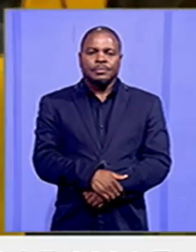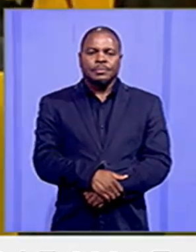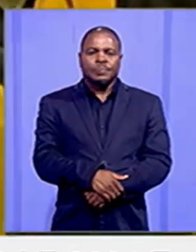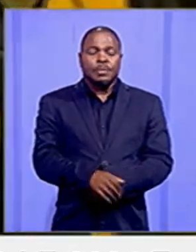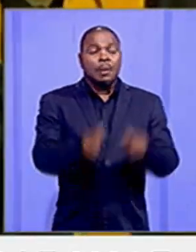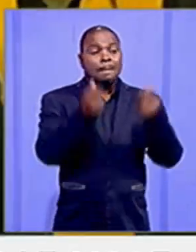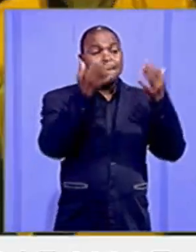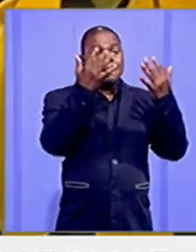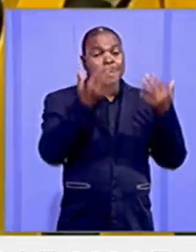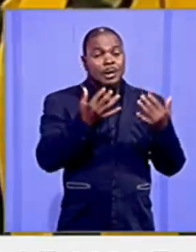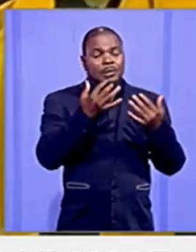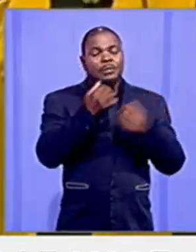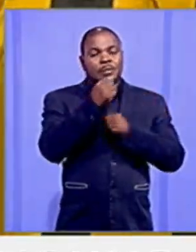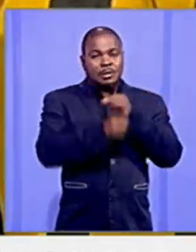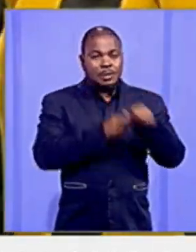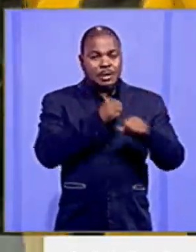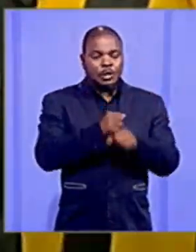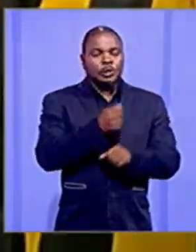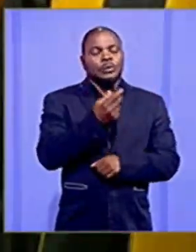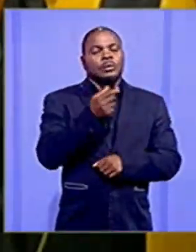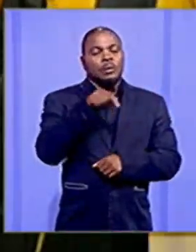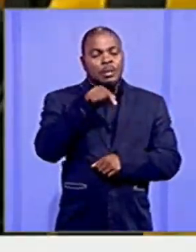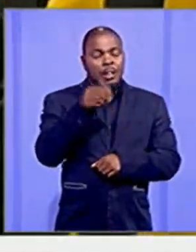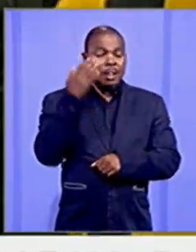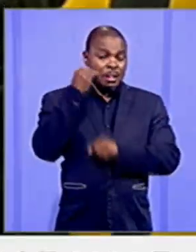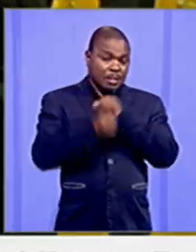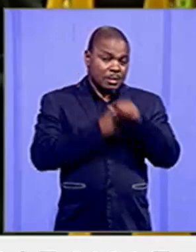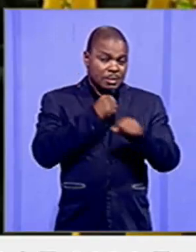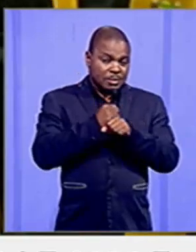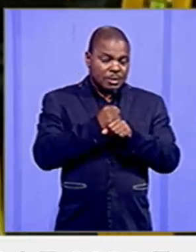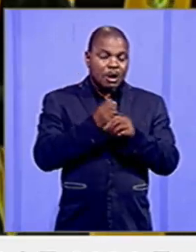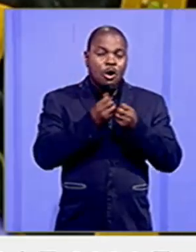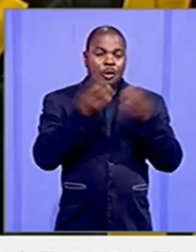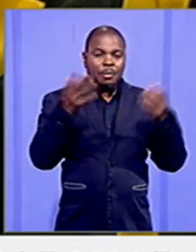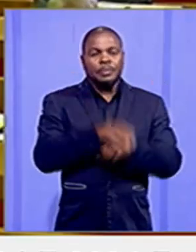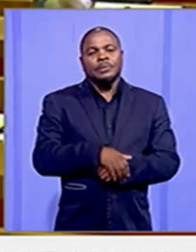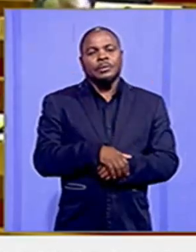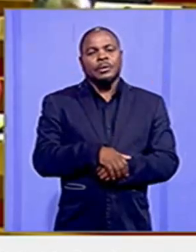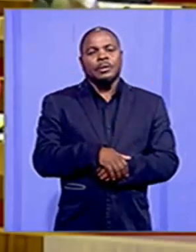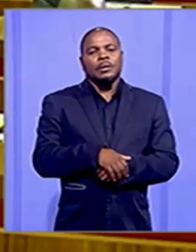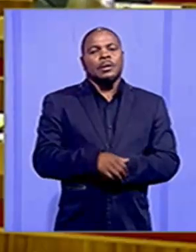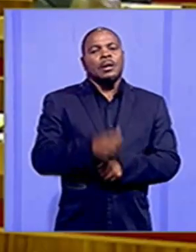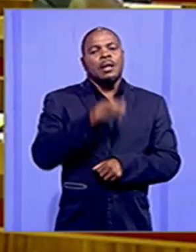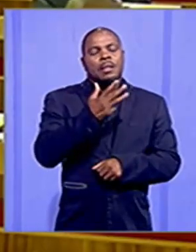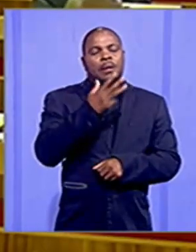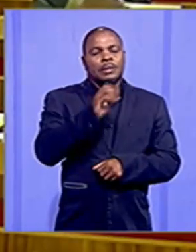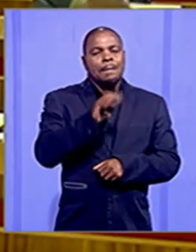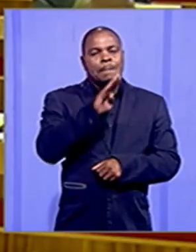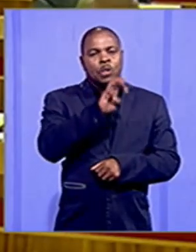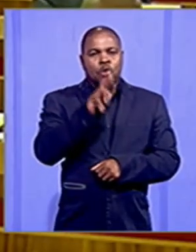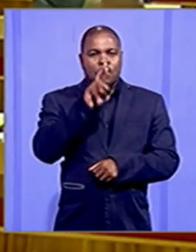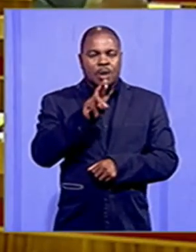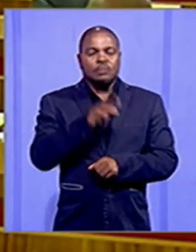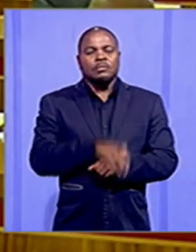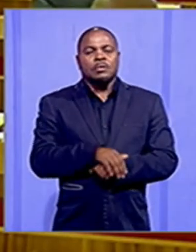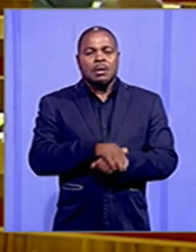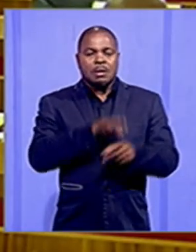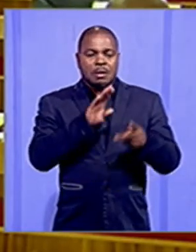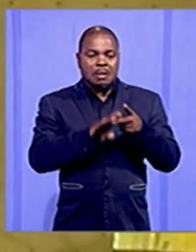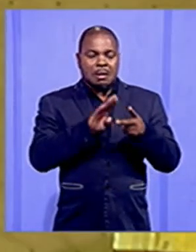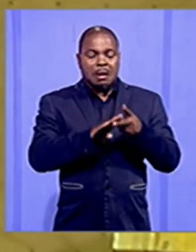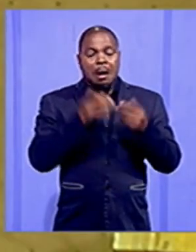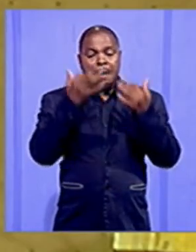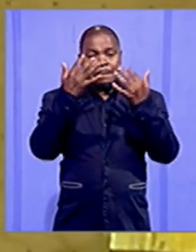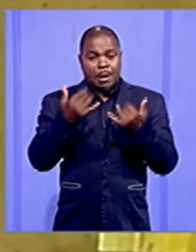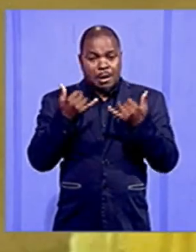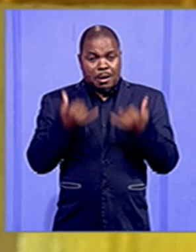Tekanyetso kabo ya ngwaga wa matlotlo wa ngwagole e ne e bitsa dibilione di le 80 go solofela fa matlole a beilweng